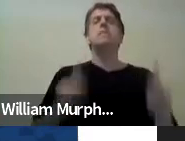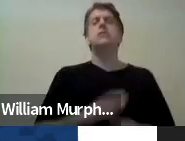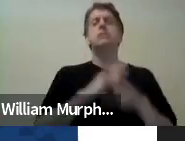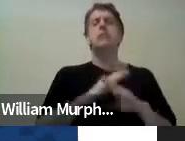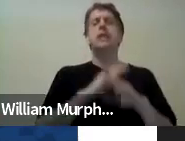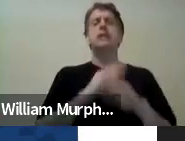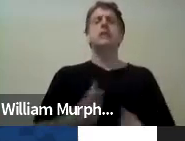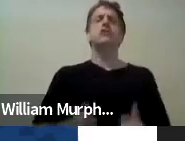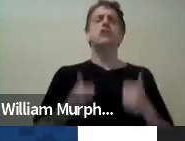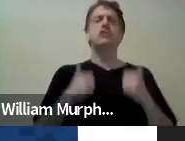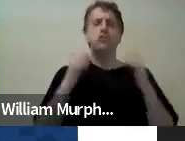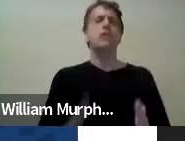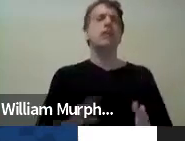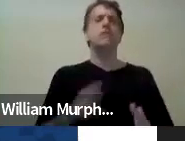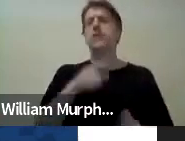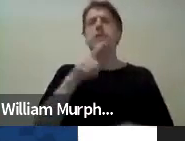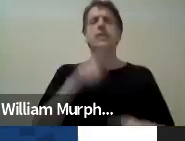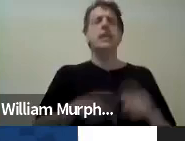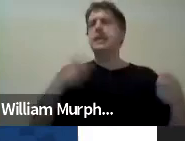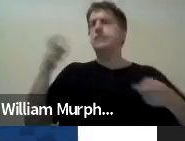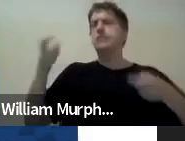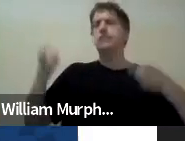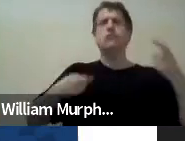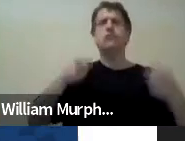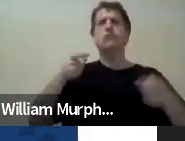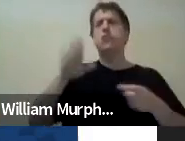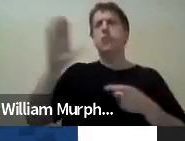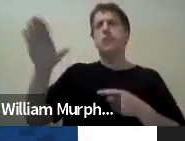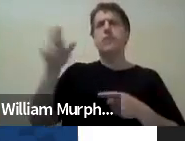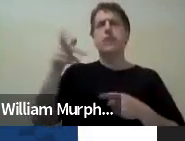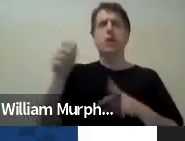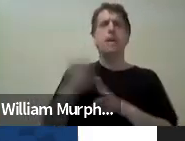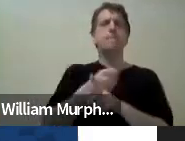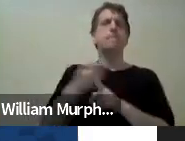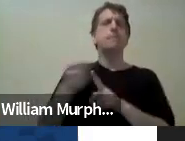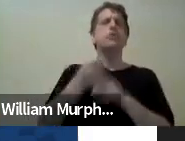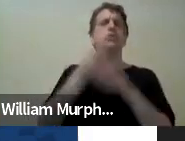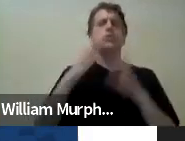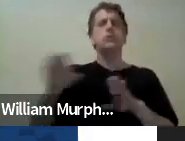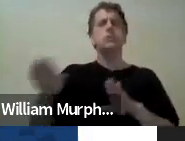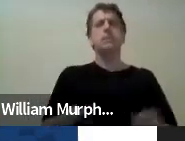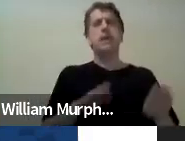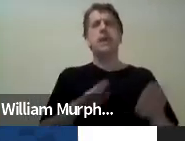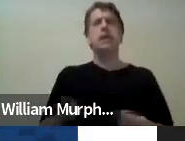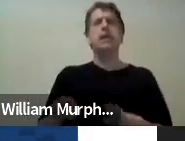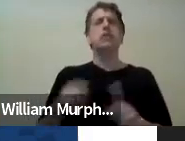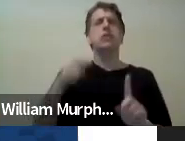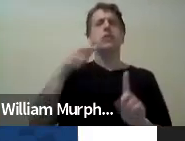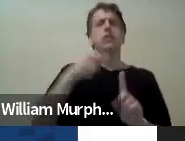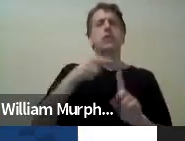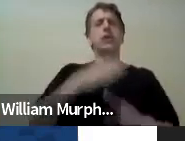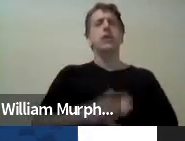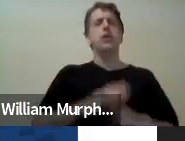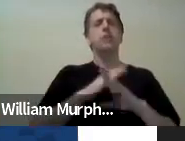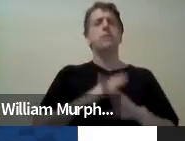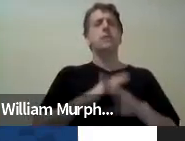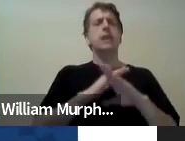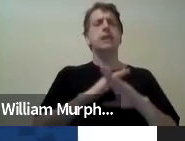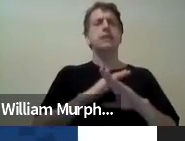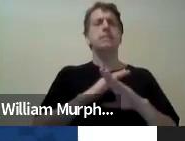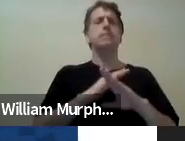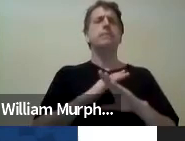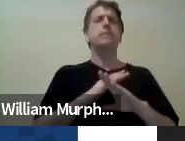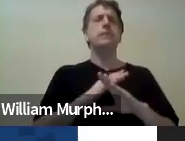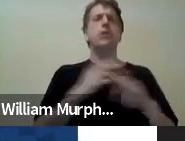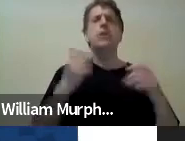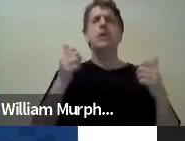and does not have control over what their abuser does. Therefore, they are protected, and filing or attempting